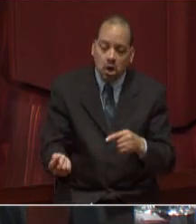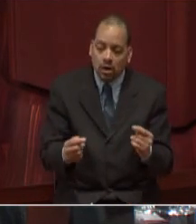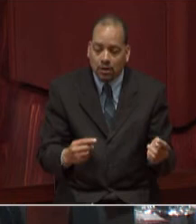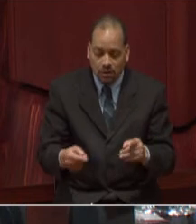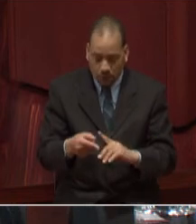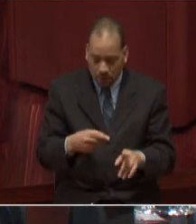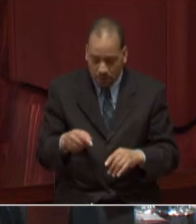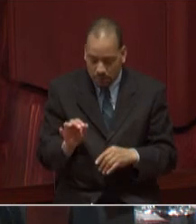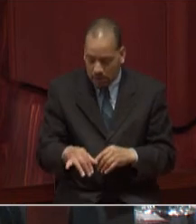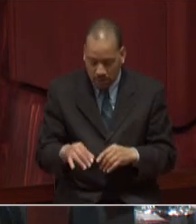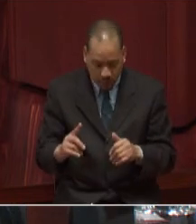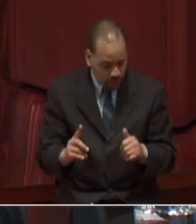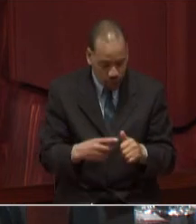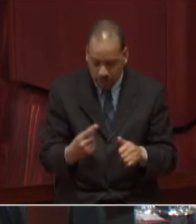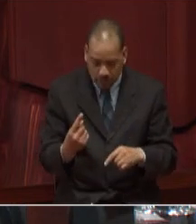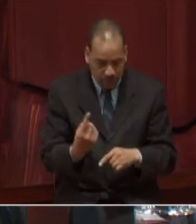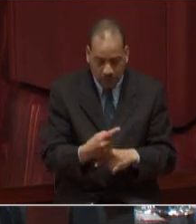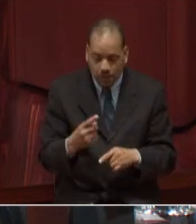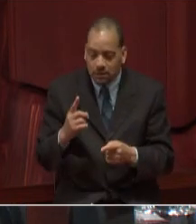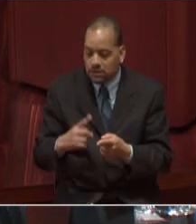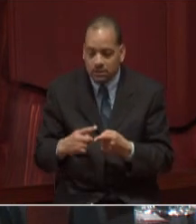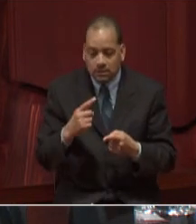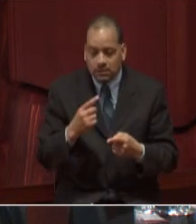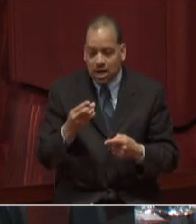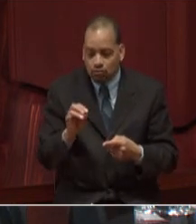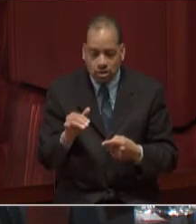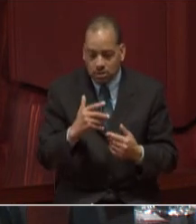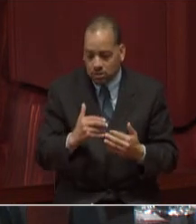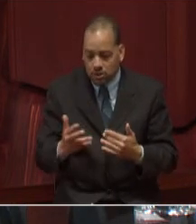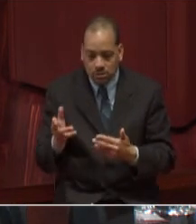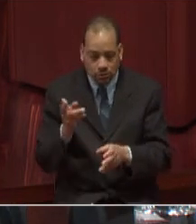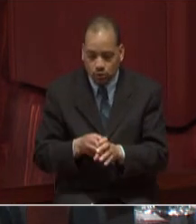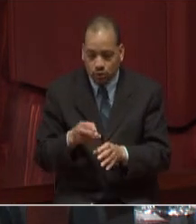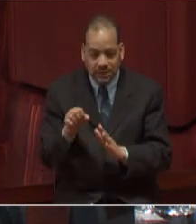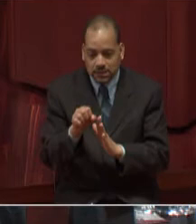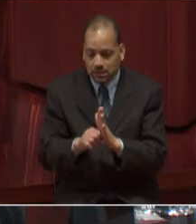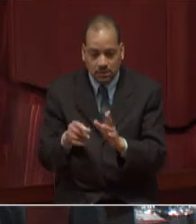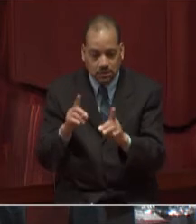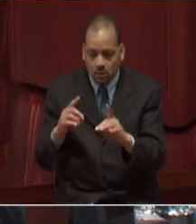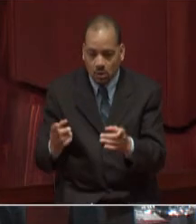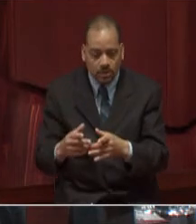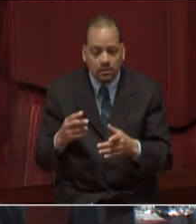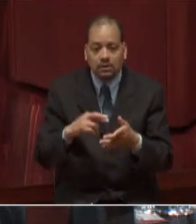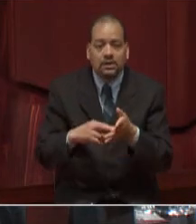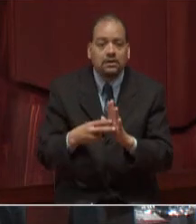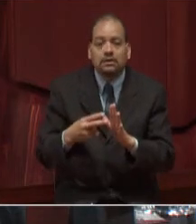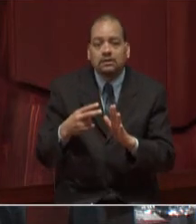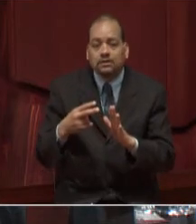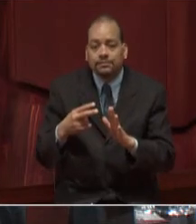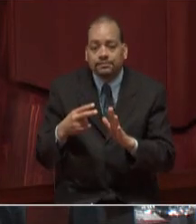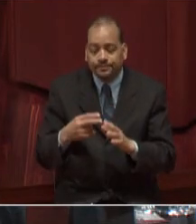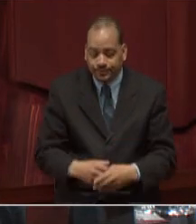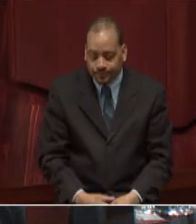from the first day until Henry went to state, and then it took on another level. But it was